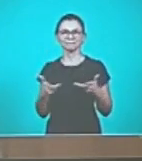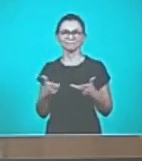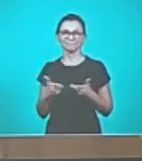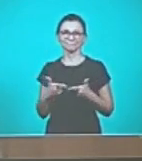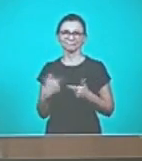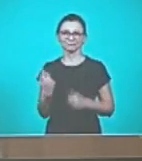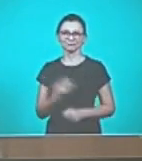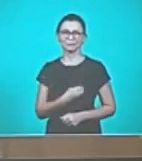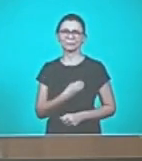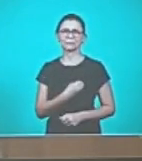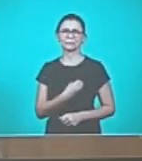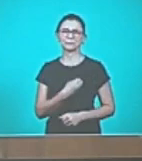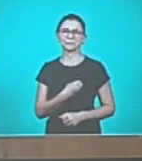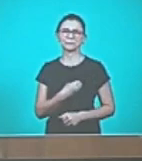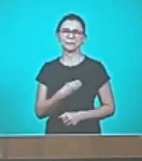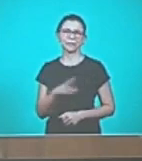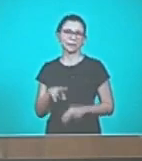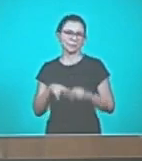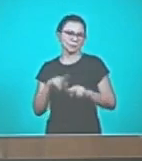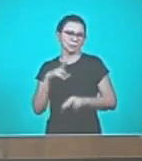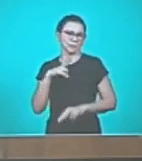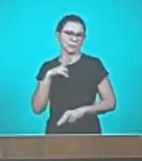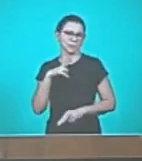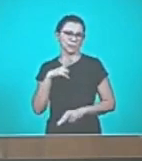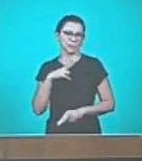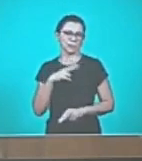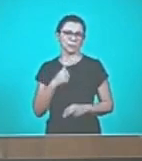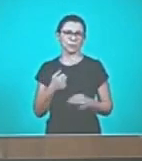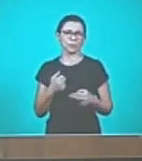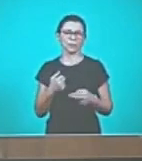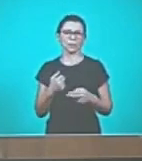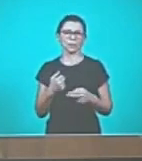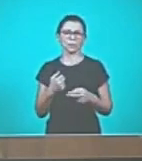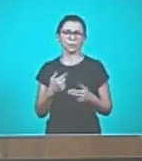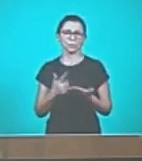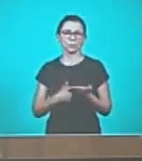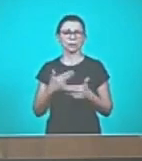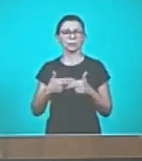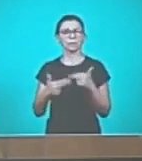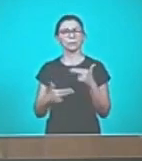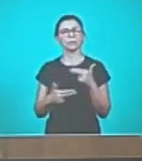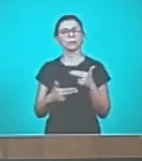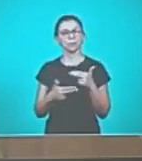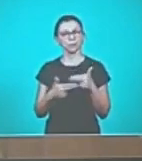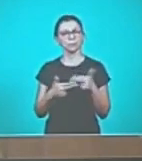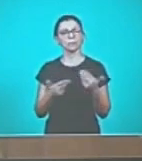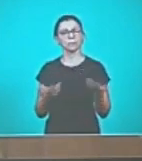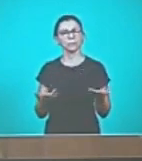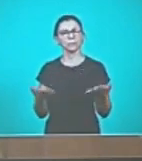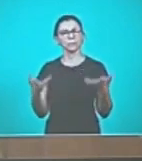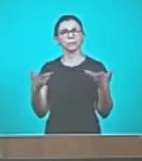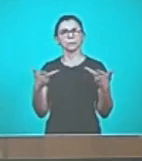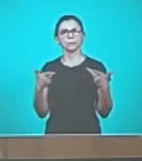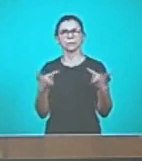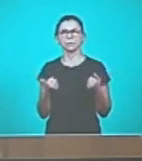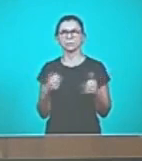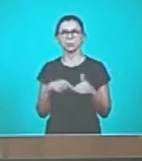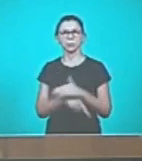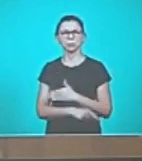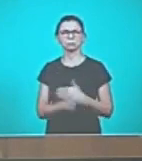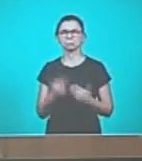glorious experience that we are living. And especially, particularly speaking, the book of Nehemiah has brought some